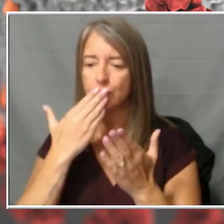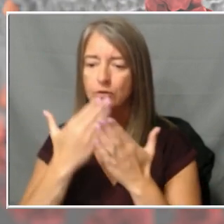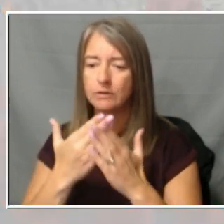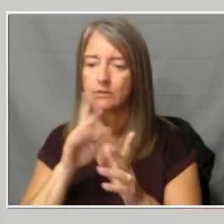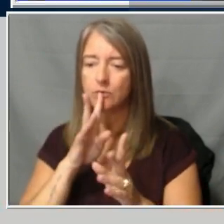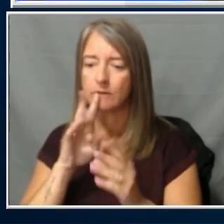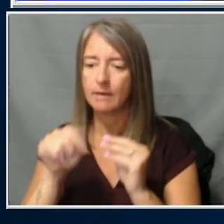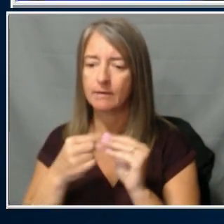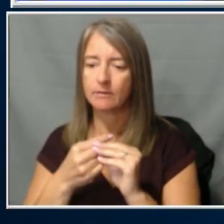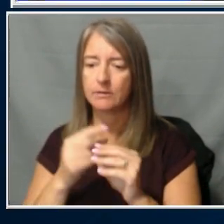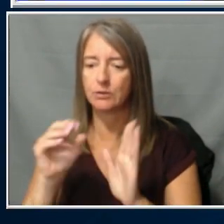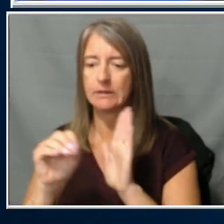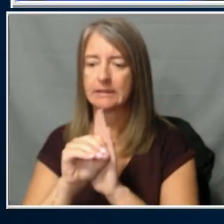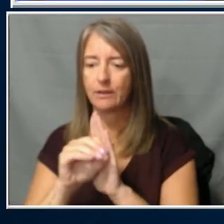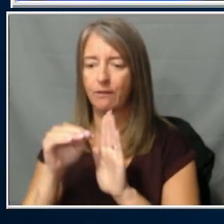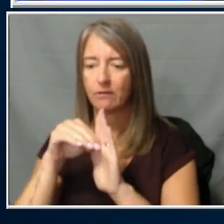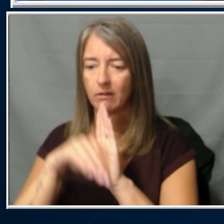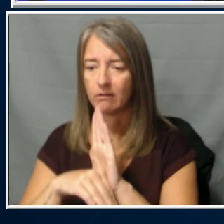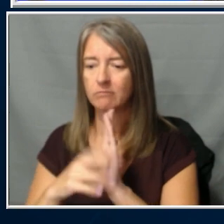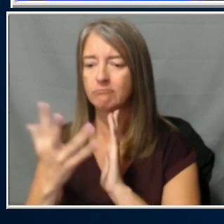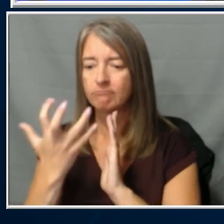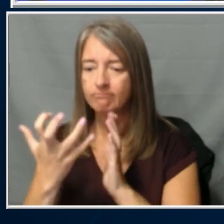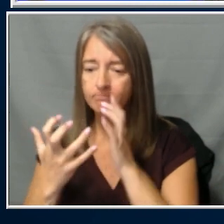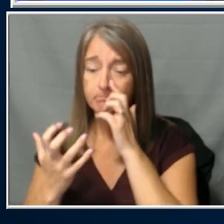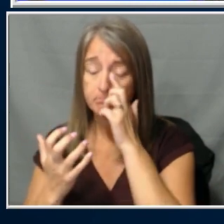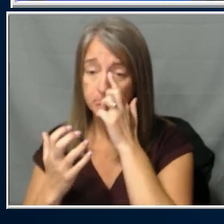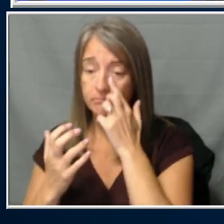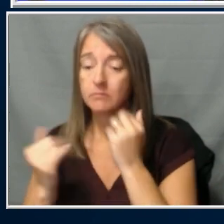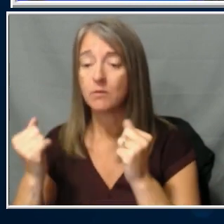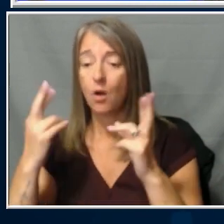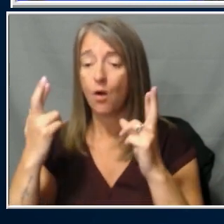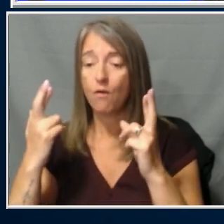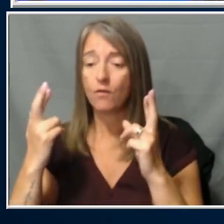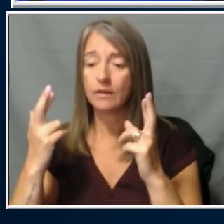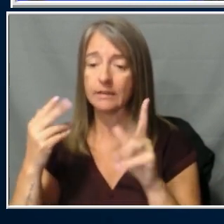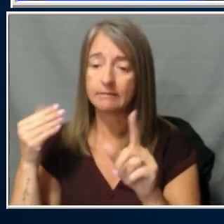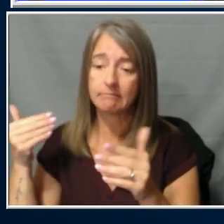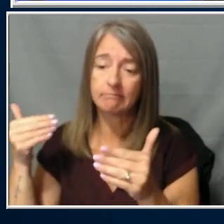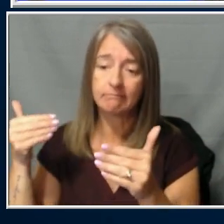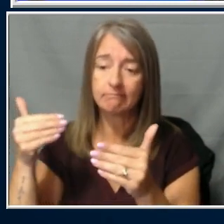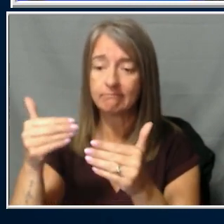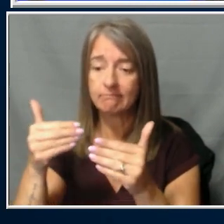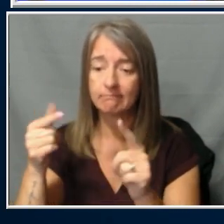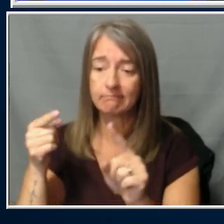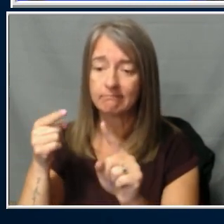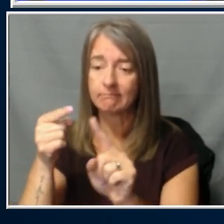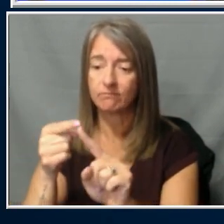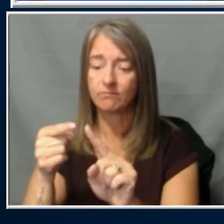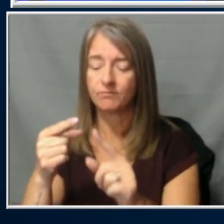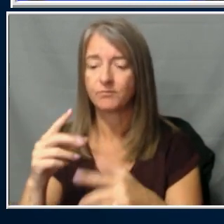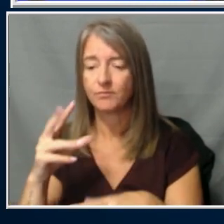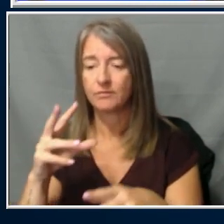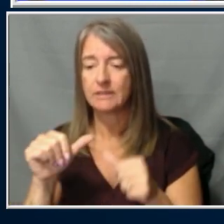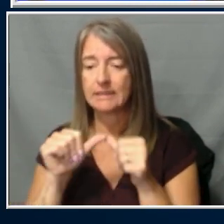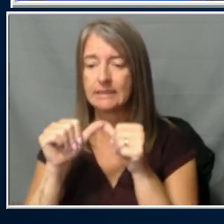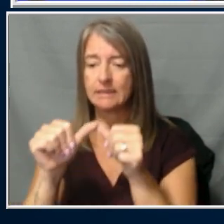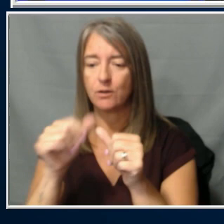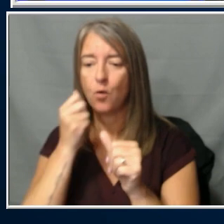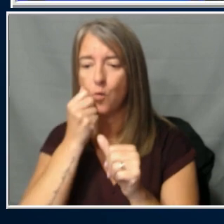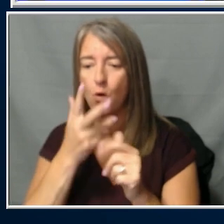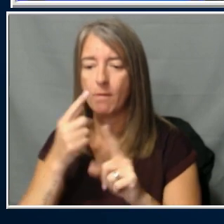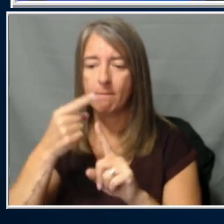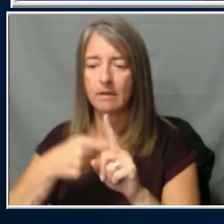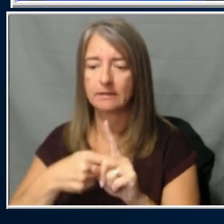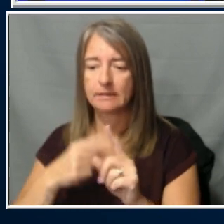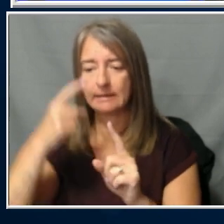about wanting to get down to 0 for sure. Hopefully we are headed that way. And as we get into these continued warmer months in the